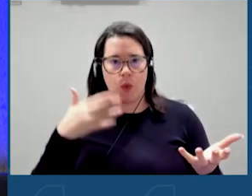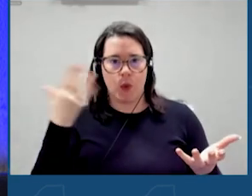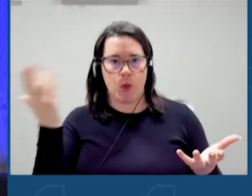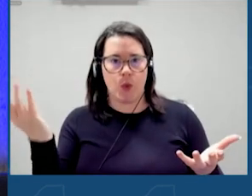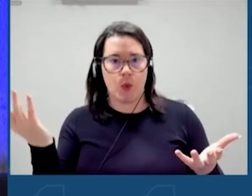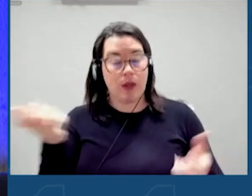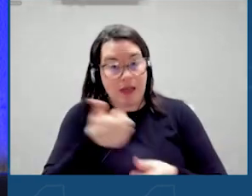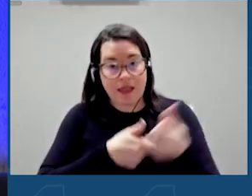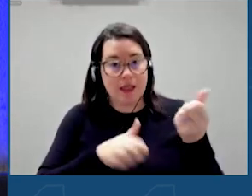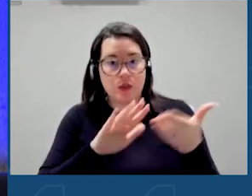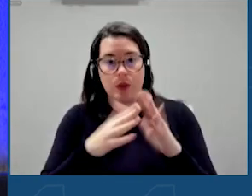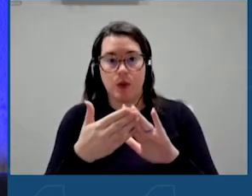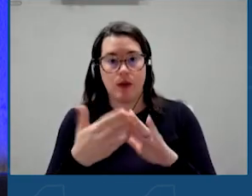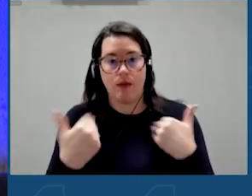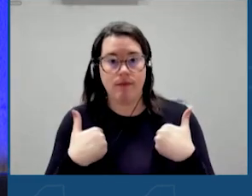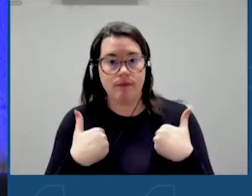community.